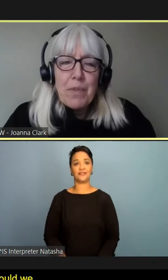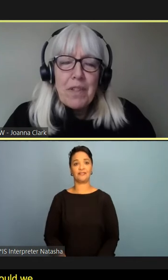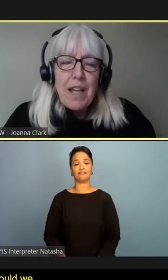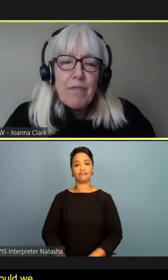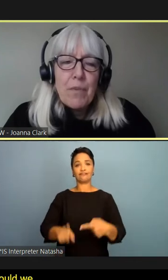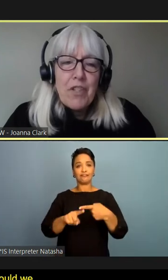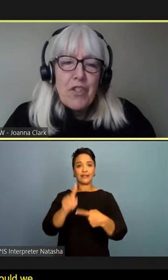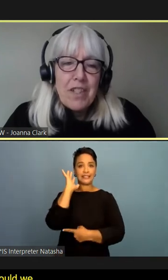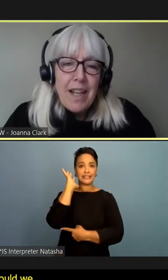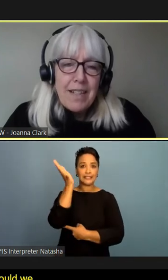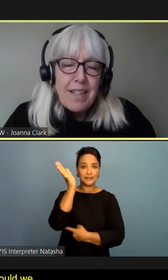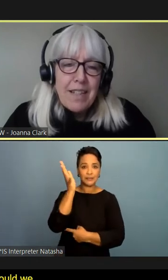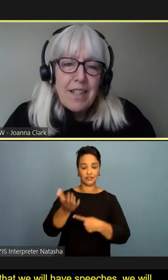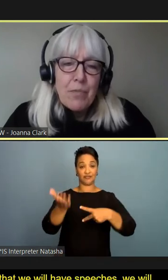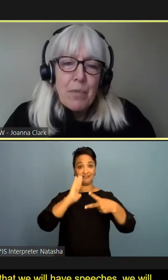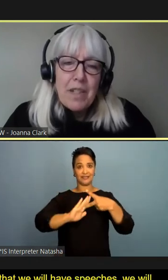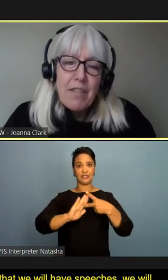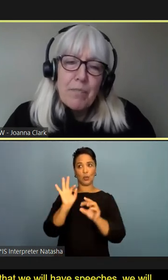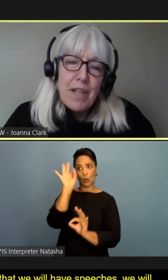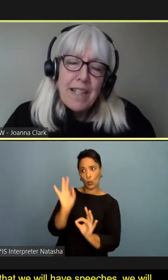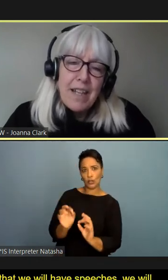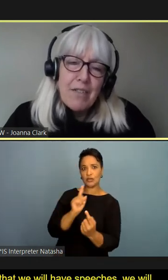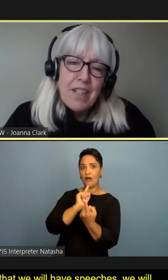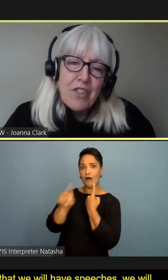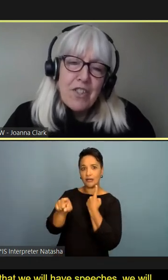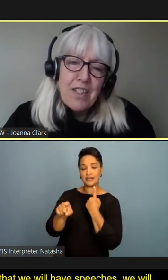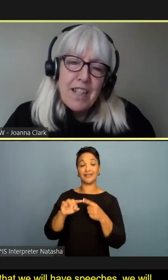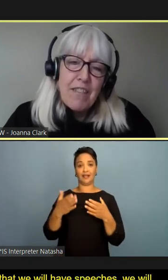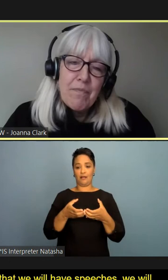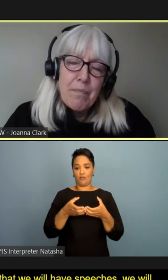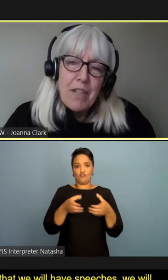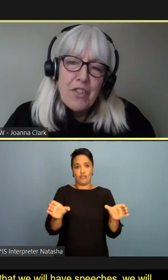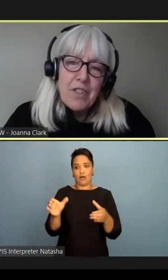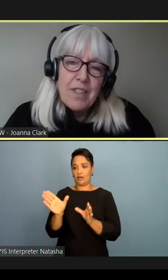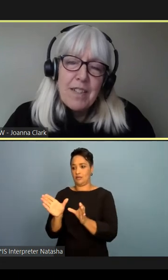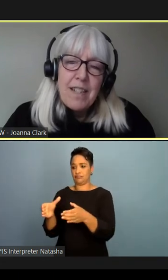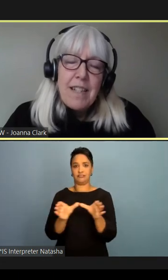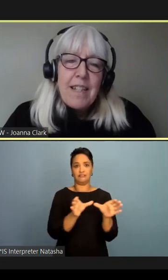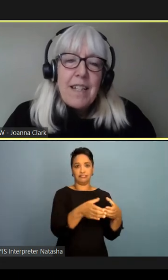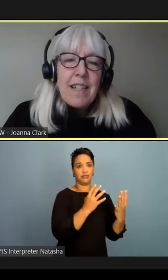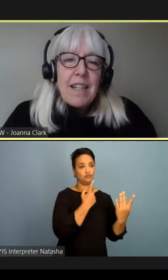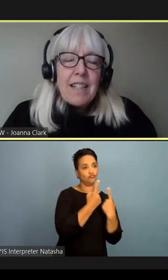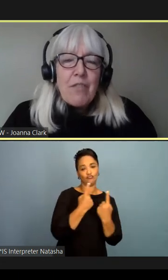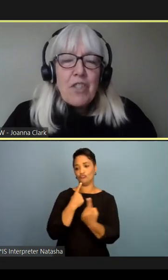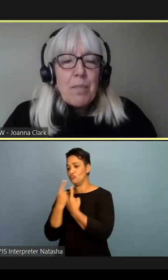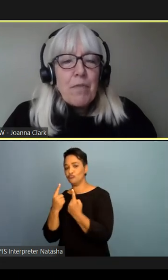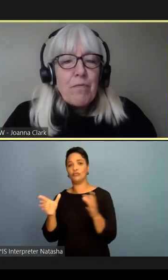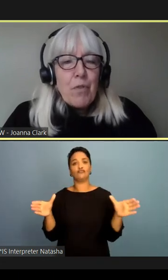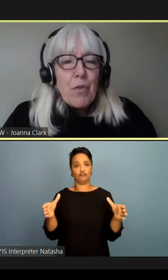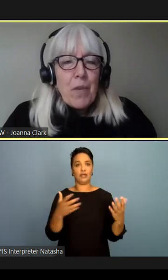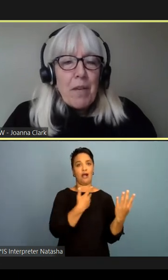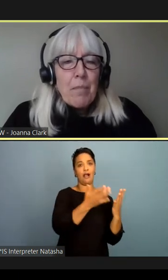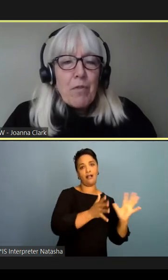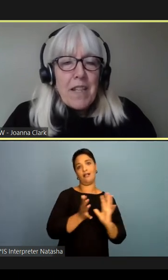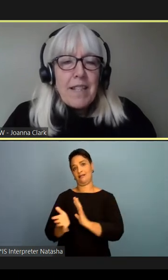speeches, we will have questions and answers, and we will have breakout sessions, as I've mentioned. So just